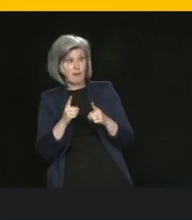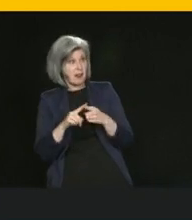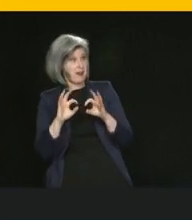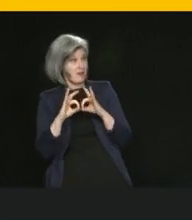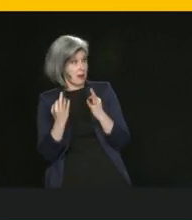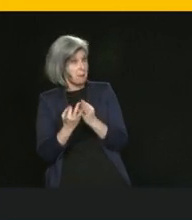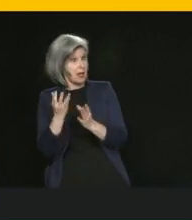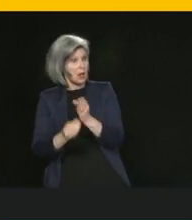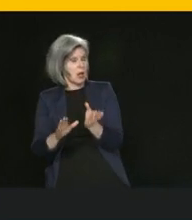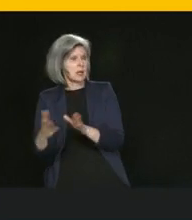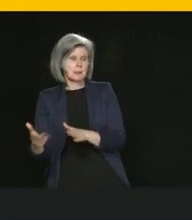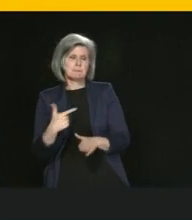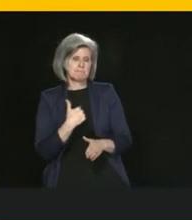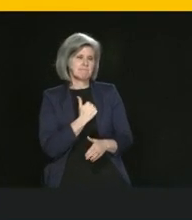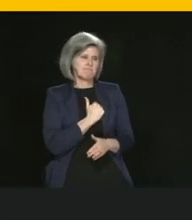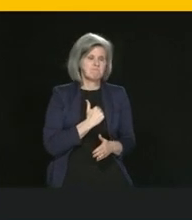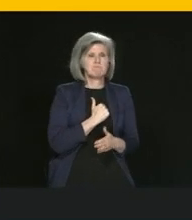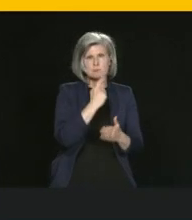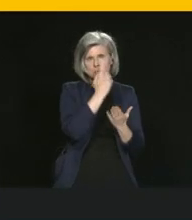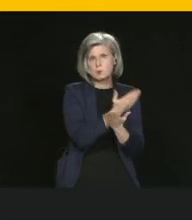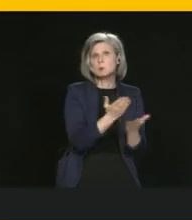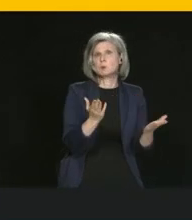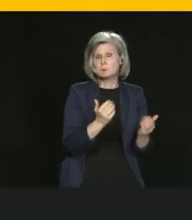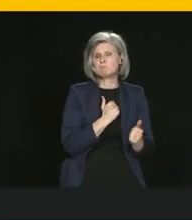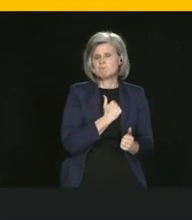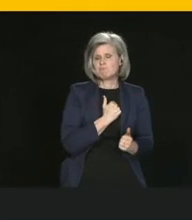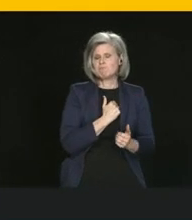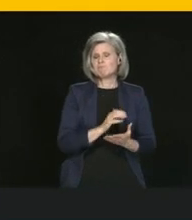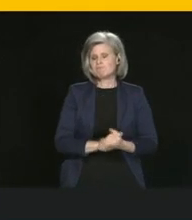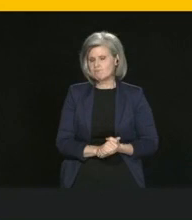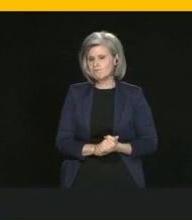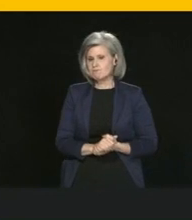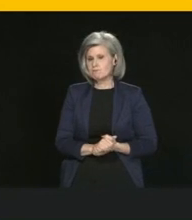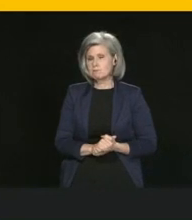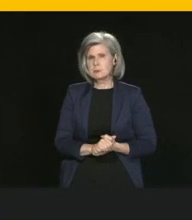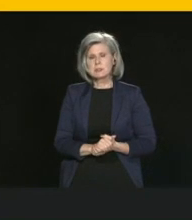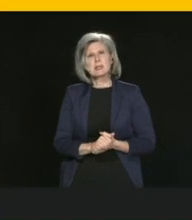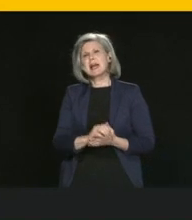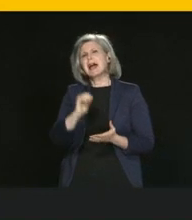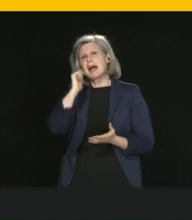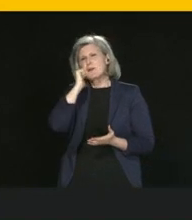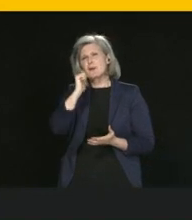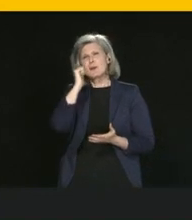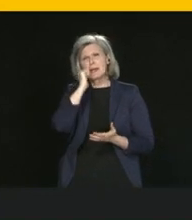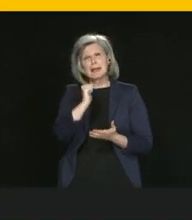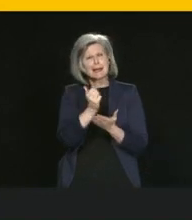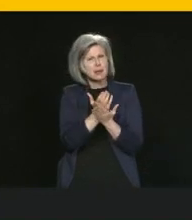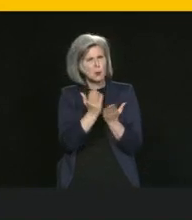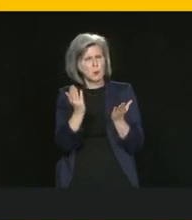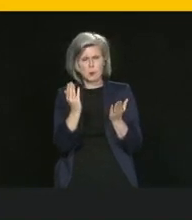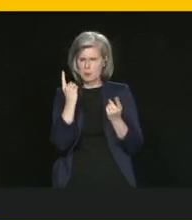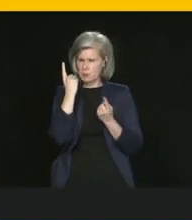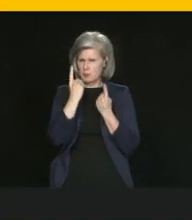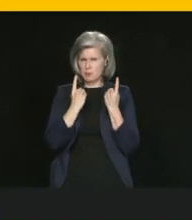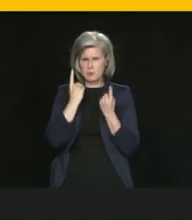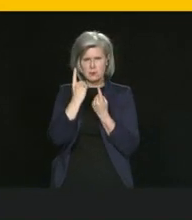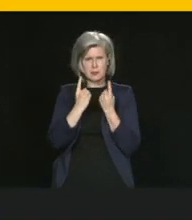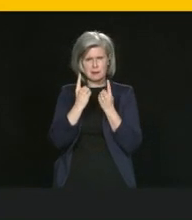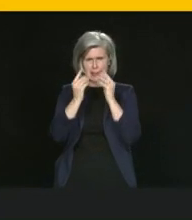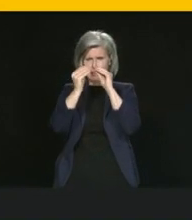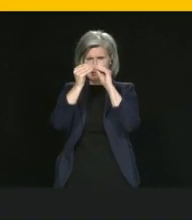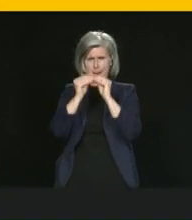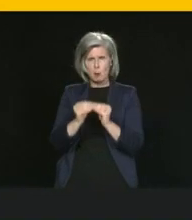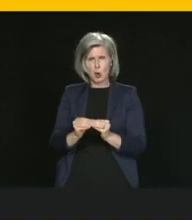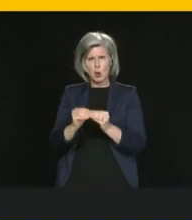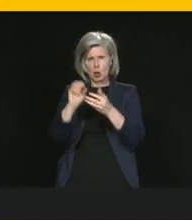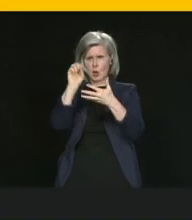I don't think there is a day that has gone by when Canadians haven't considered what these numbers really mean. And we know it's been a